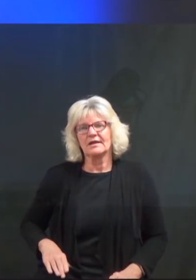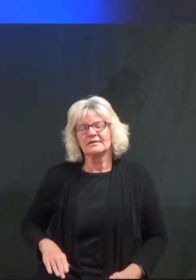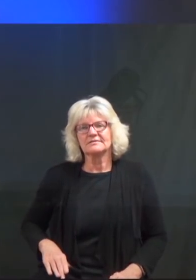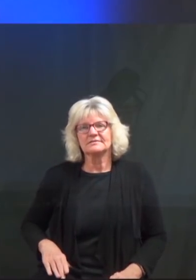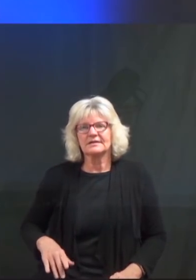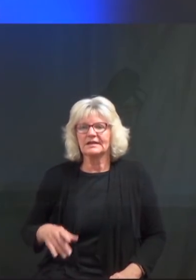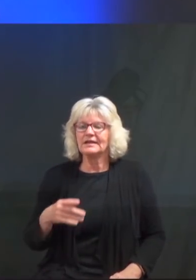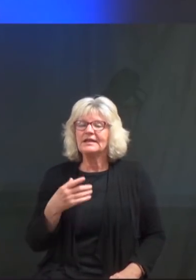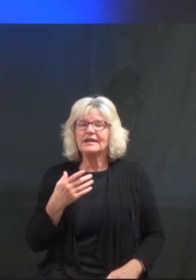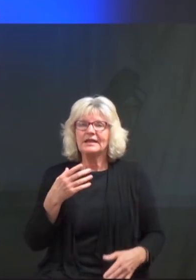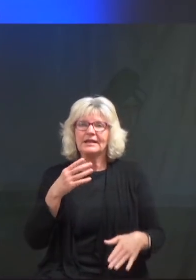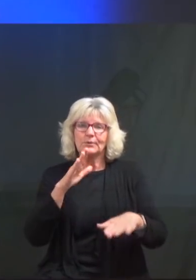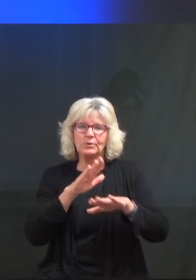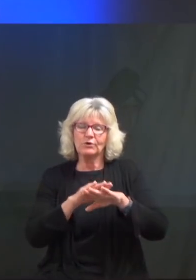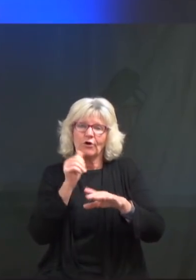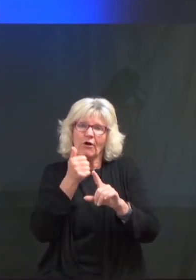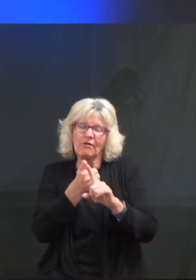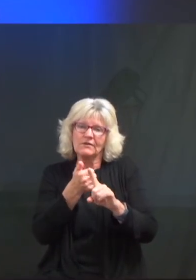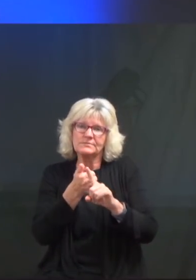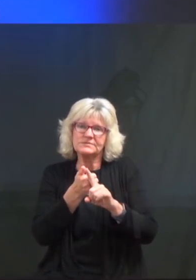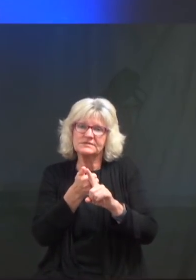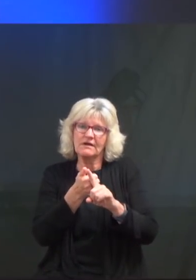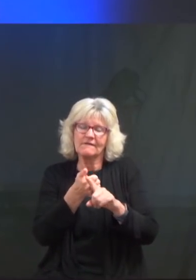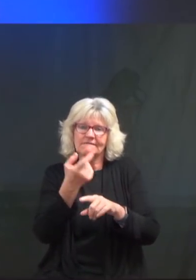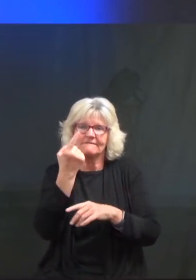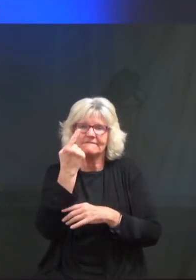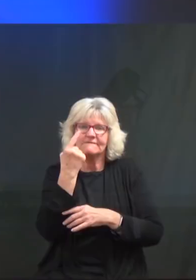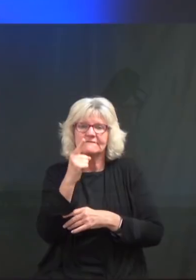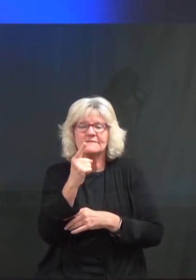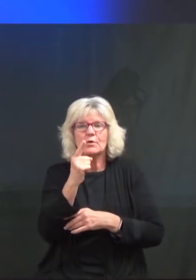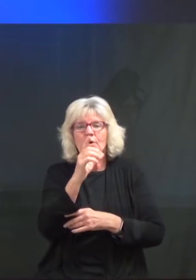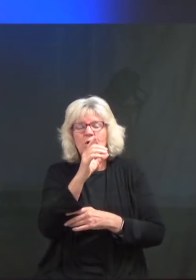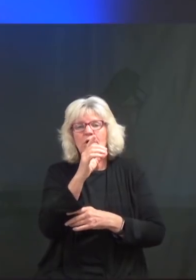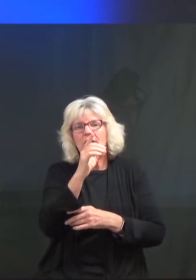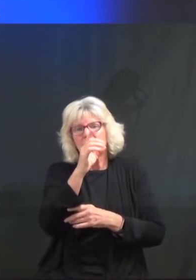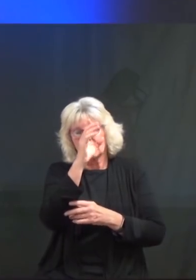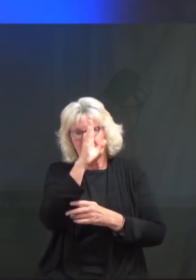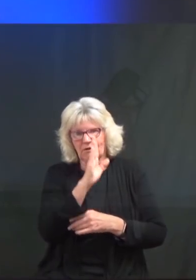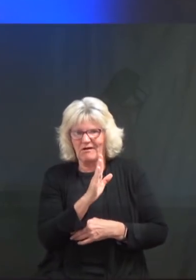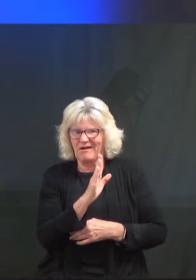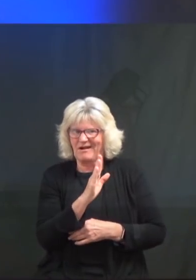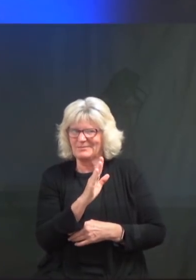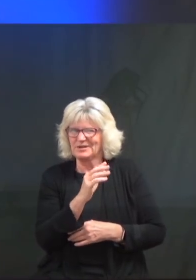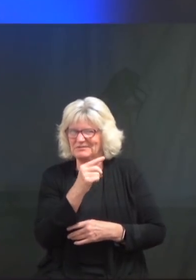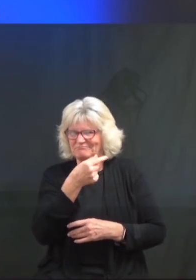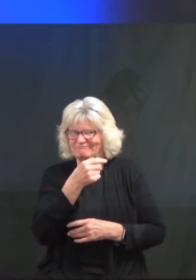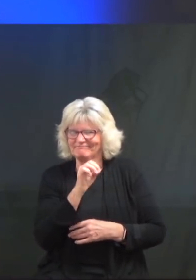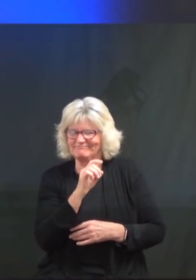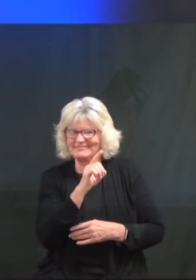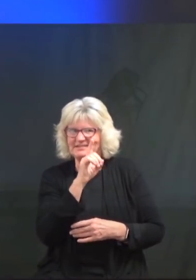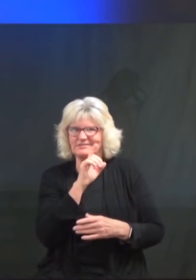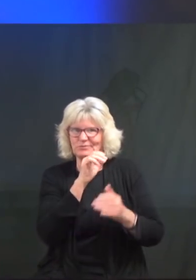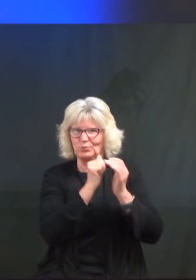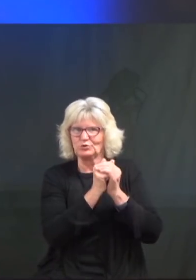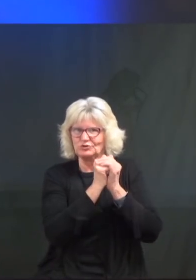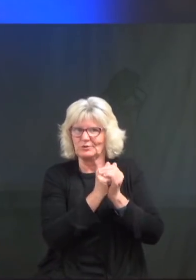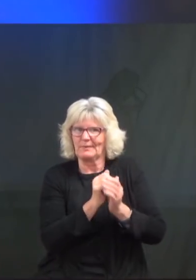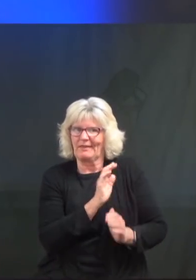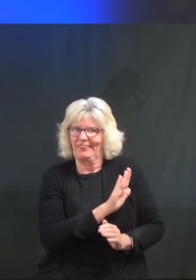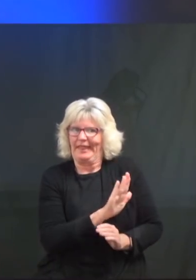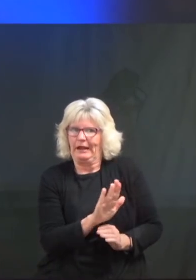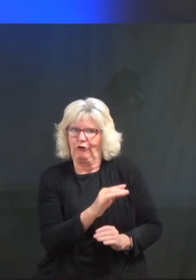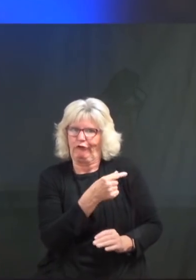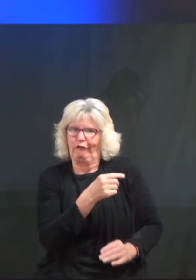He would call himself for God, but it was his own God, or the God that they would worship. But he was against